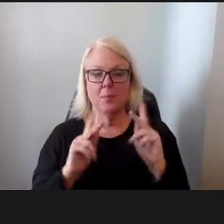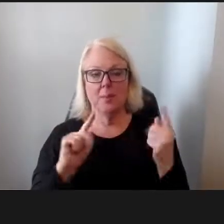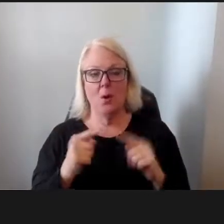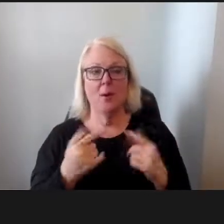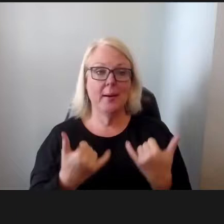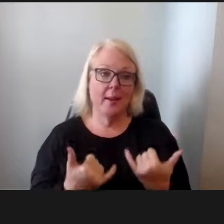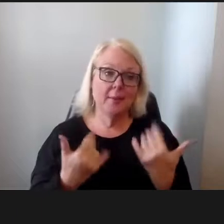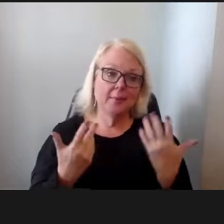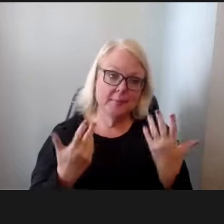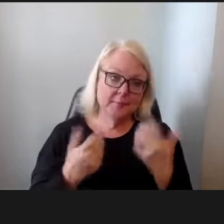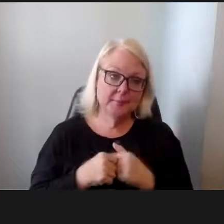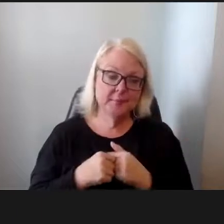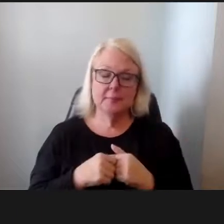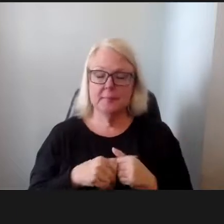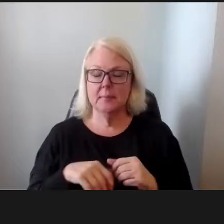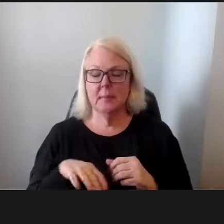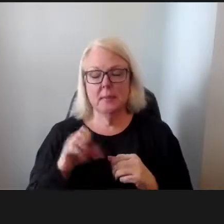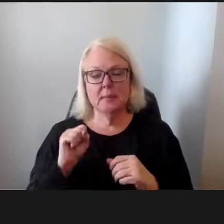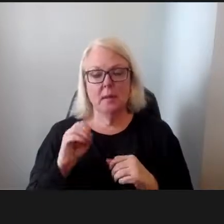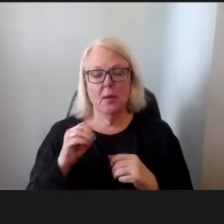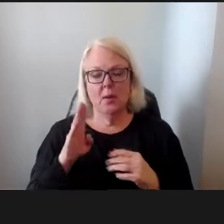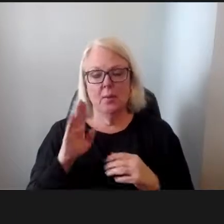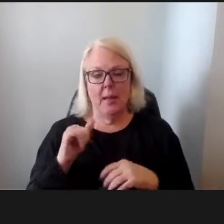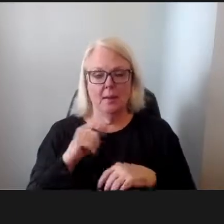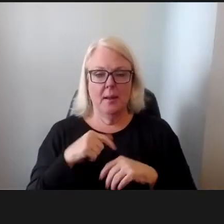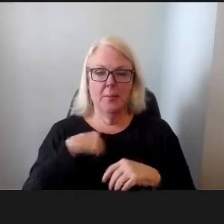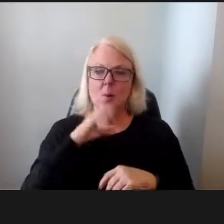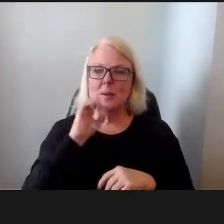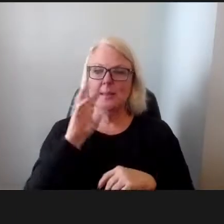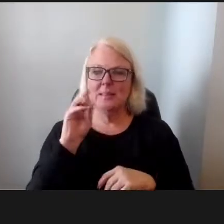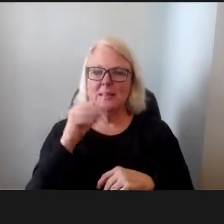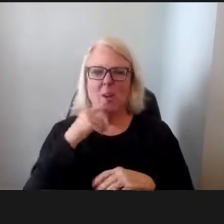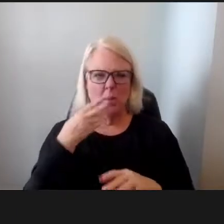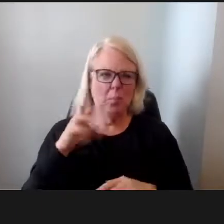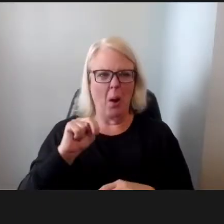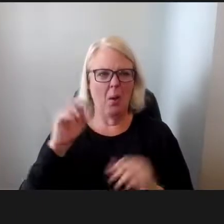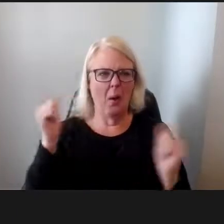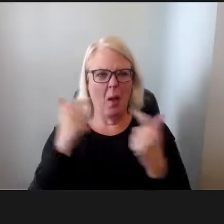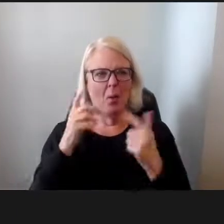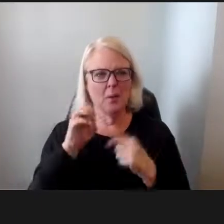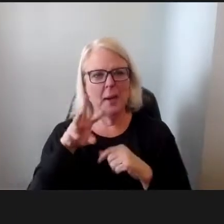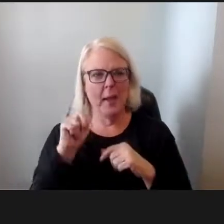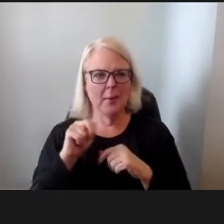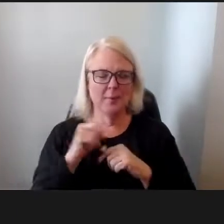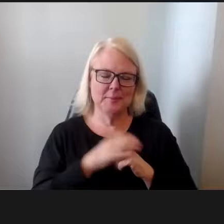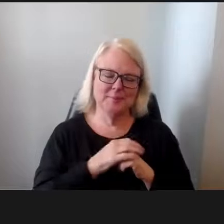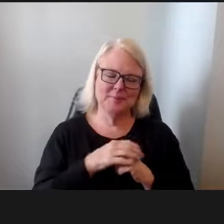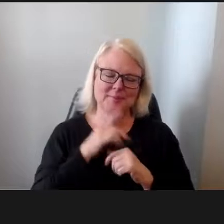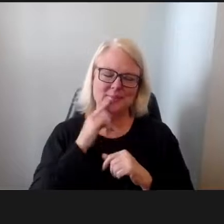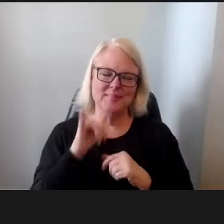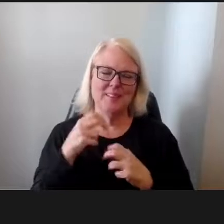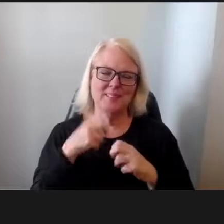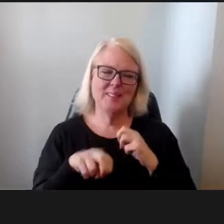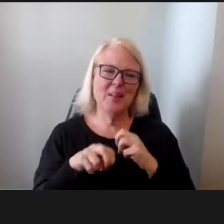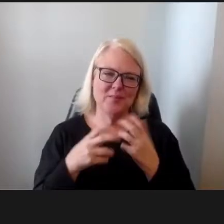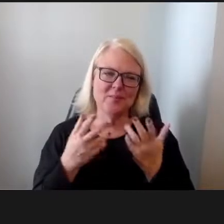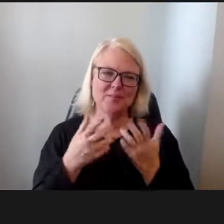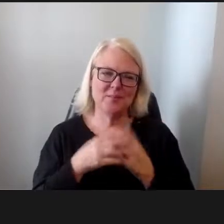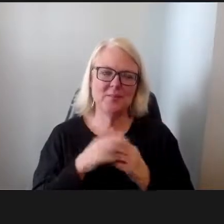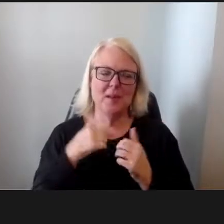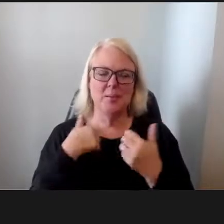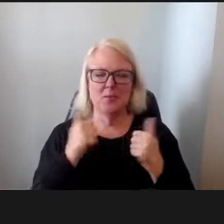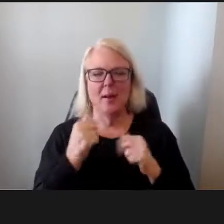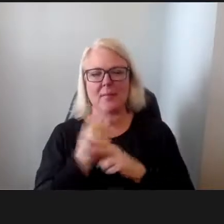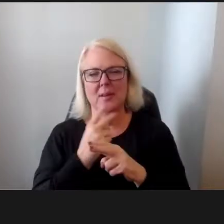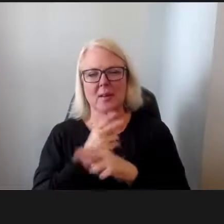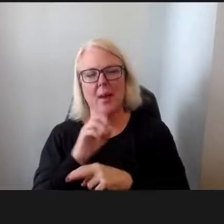now. And maybe by the time I'm 60, I'll be like, burn it all down. It's a tough call, and it's actually one I'm trying to figure